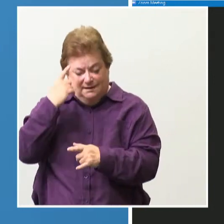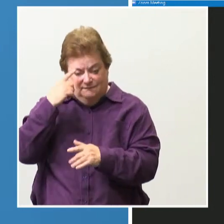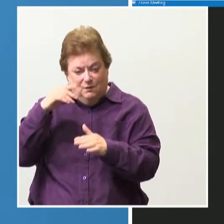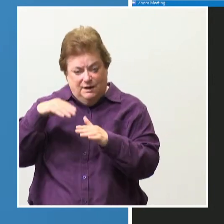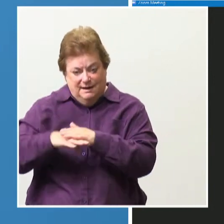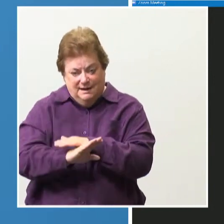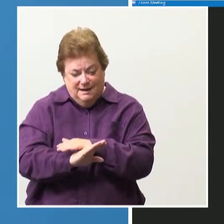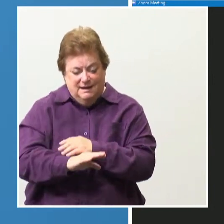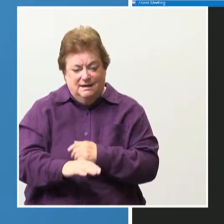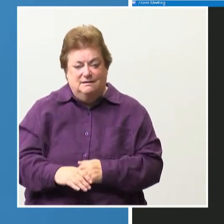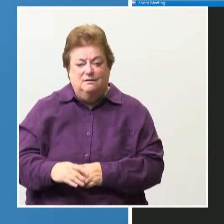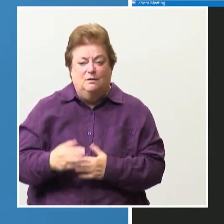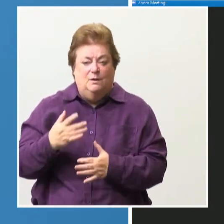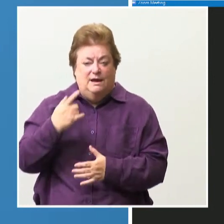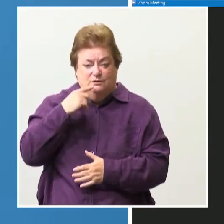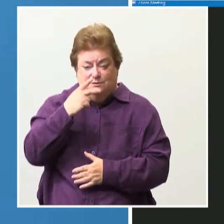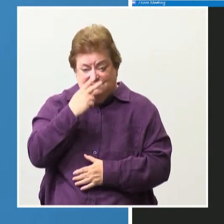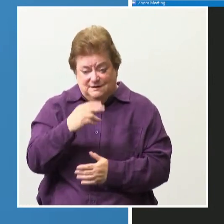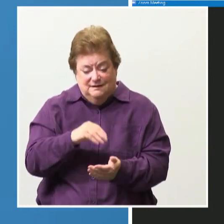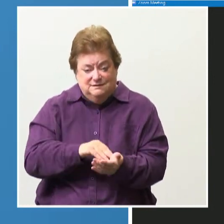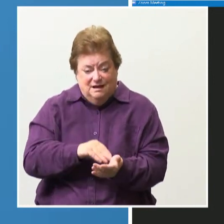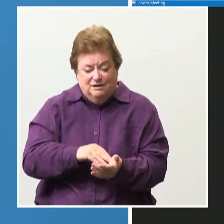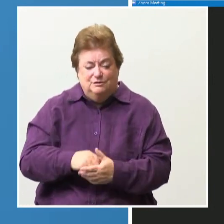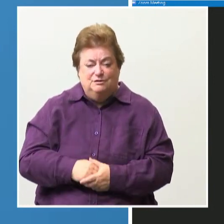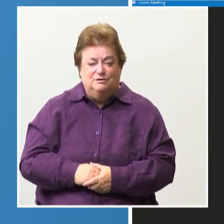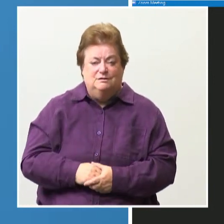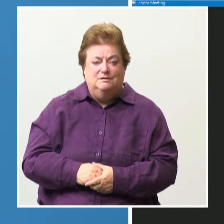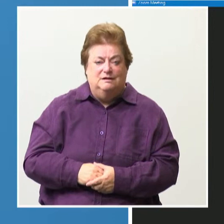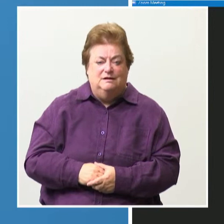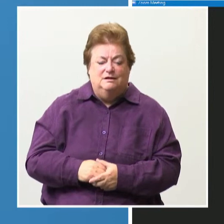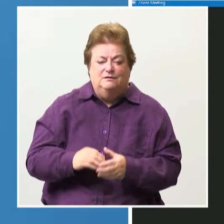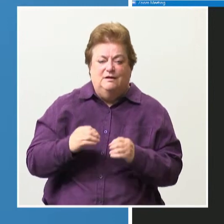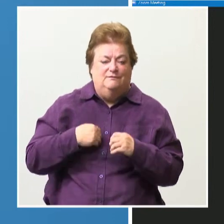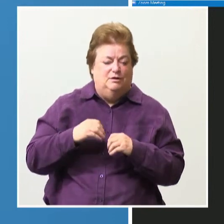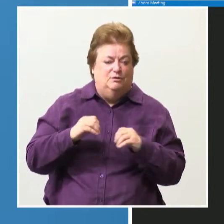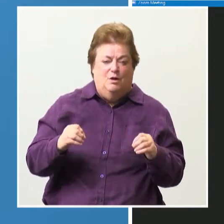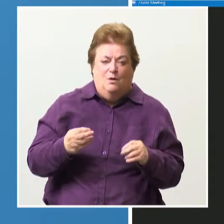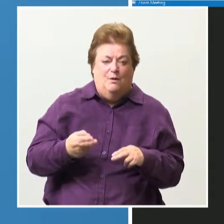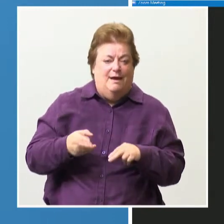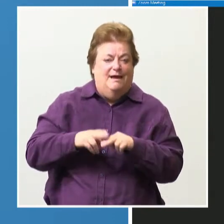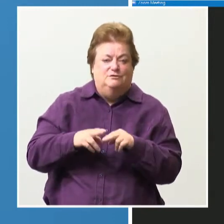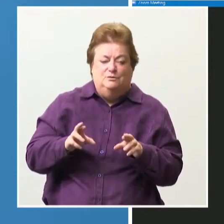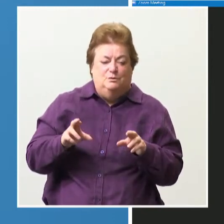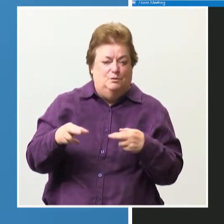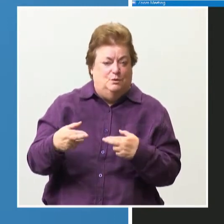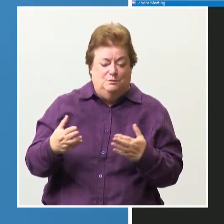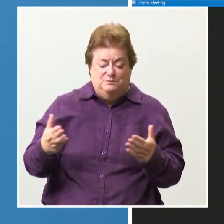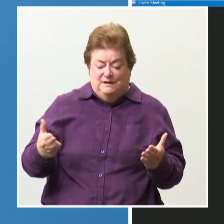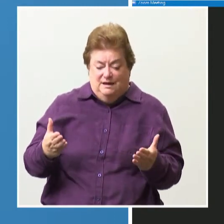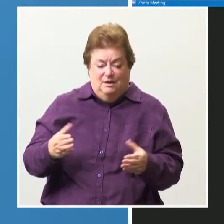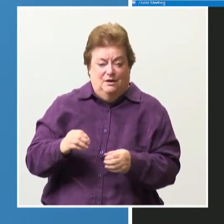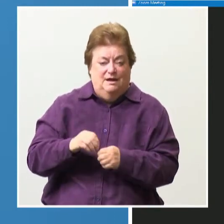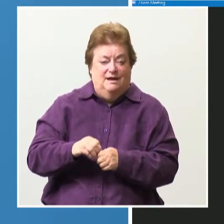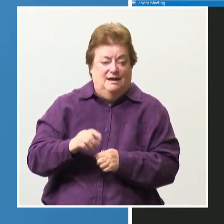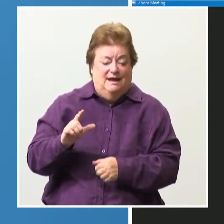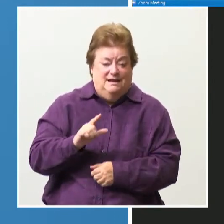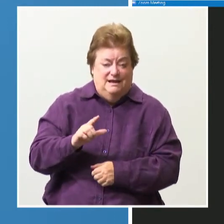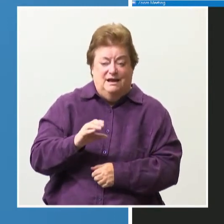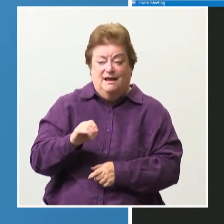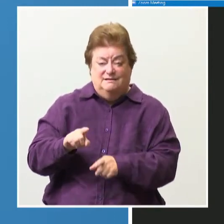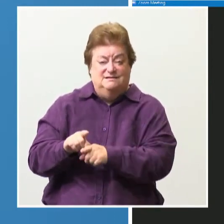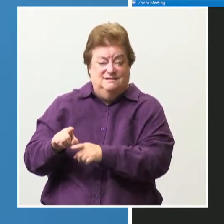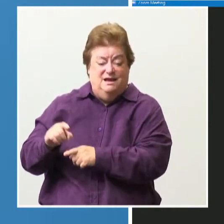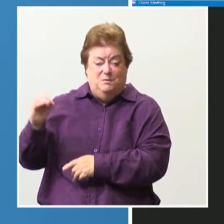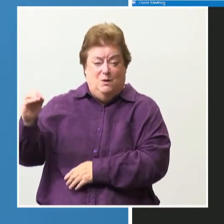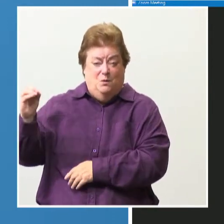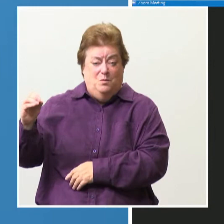be seen. There's just no extra room in the hospitals, not only here in Lincoln, but in Omaha as well.